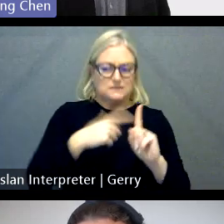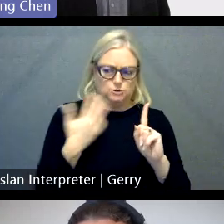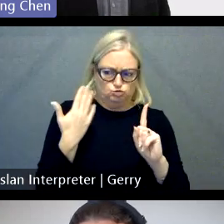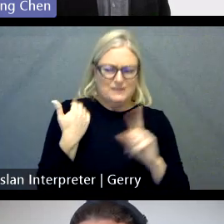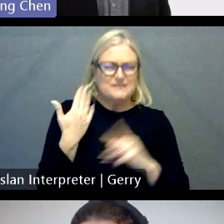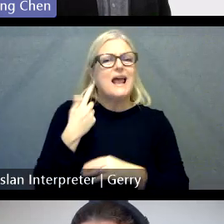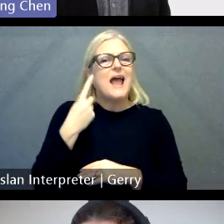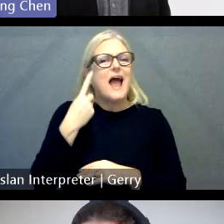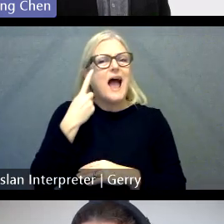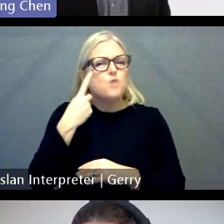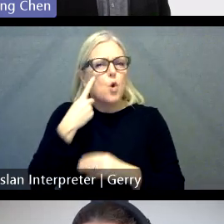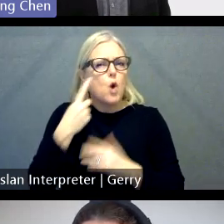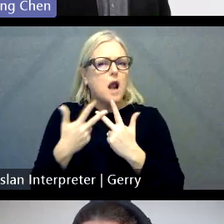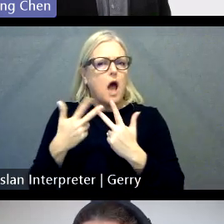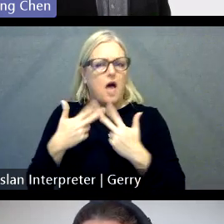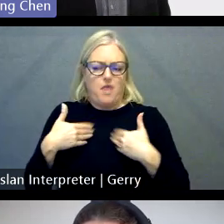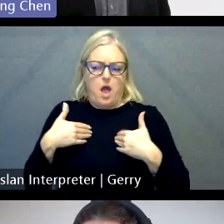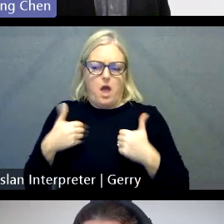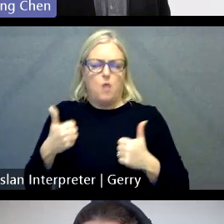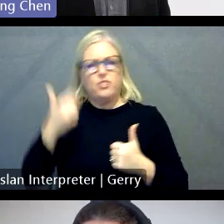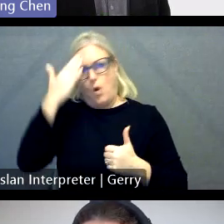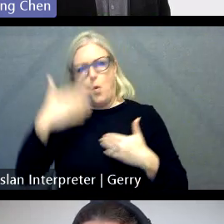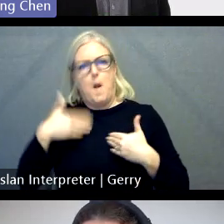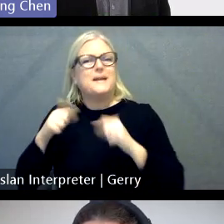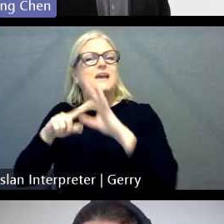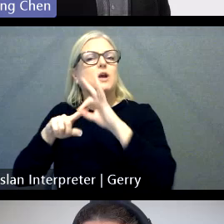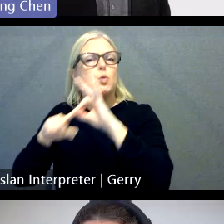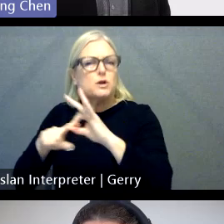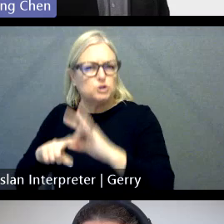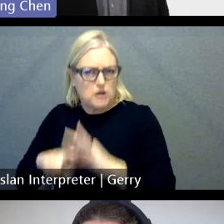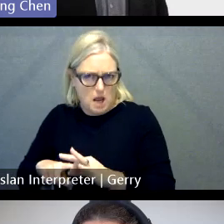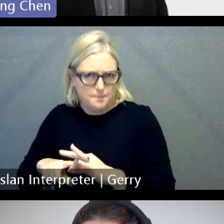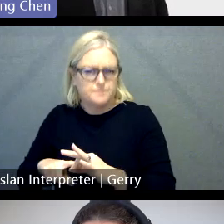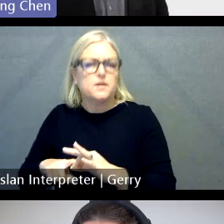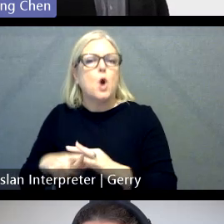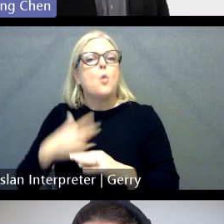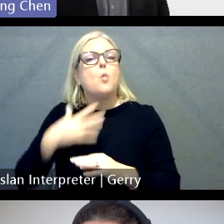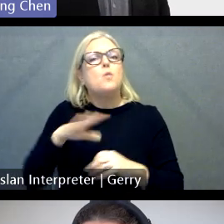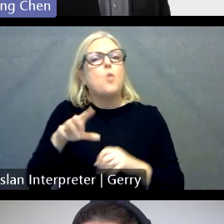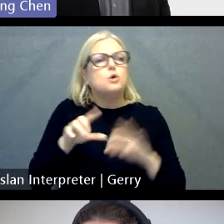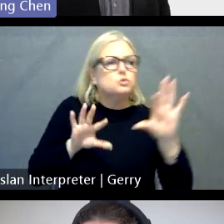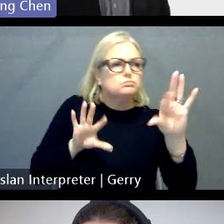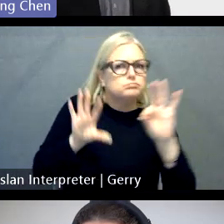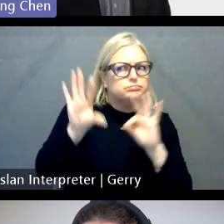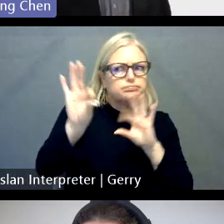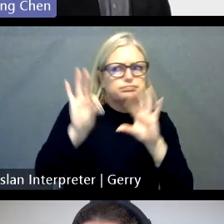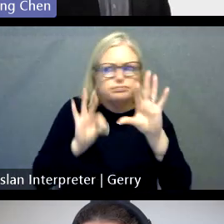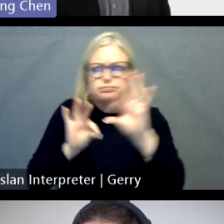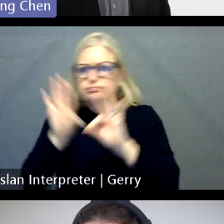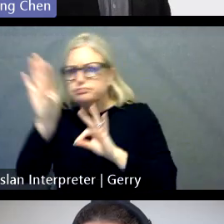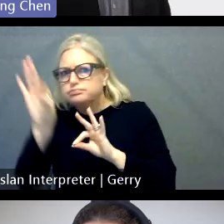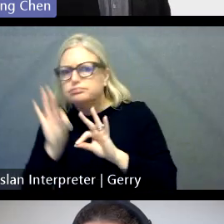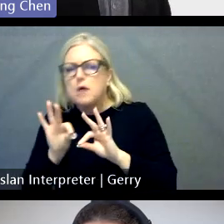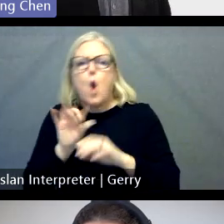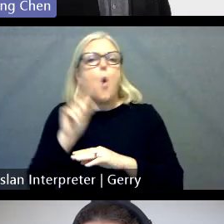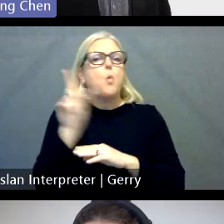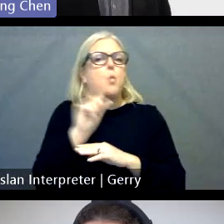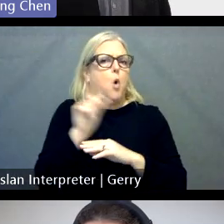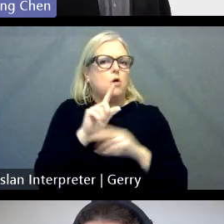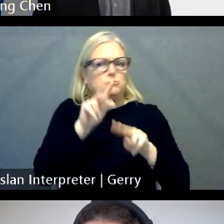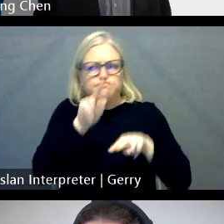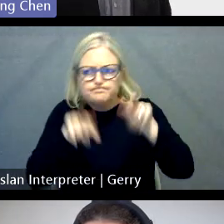questionnaires. So we try to understand what are the key items has been developed, has been used in the quality of life